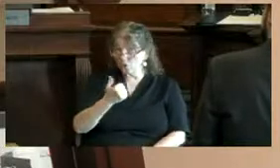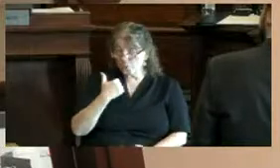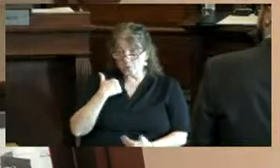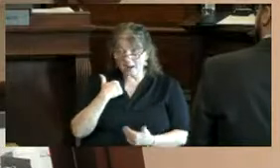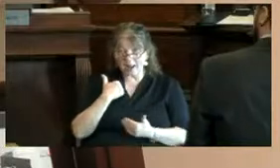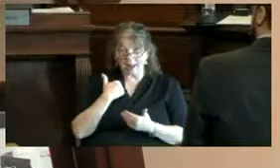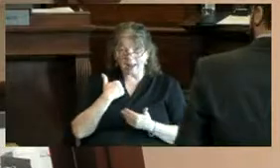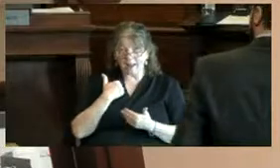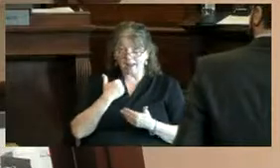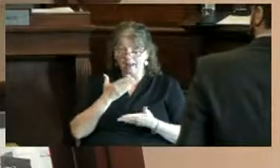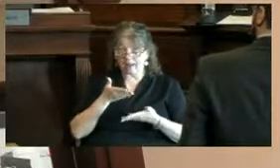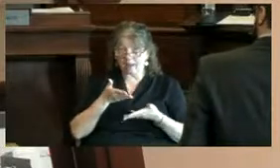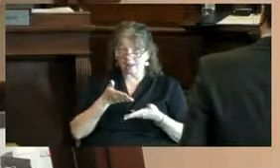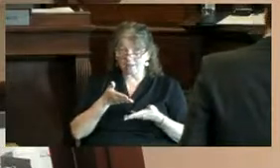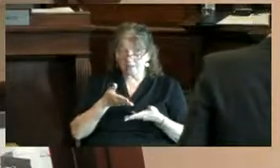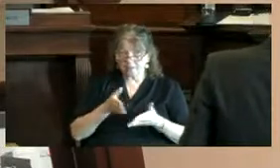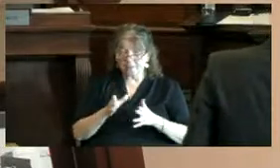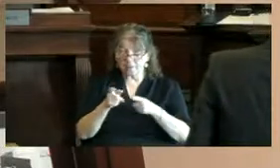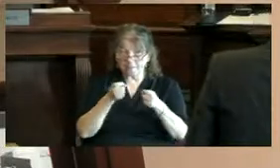documented process?